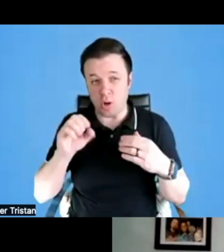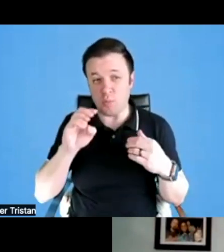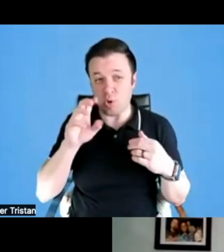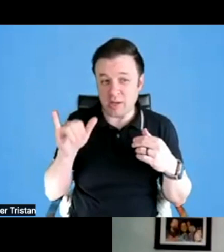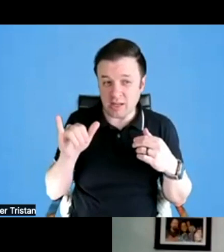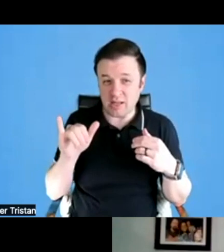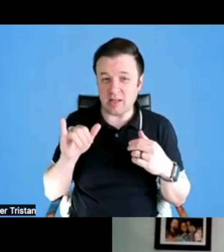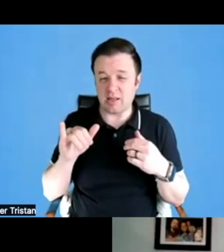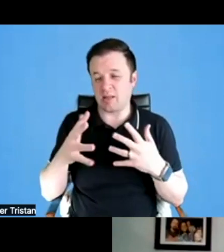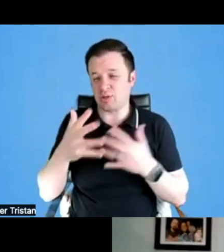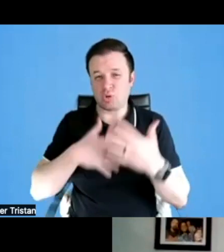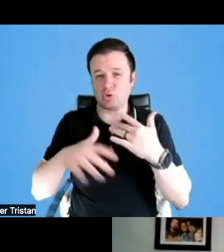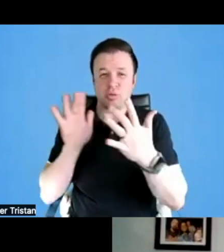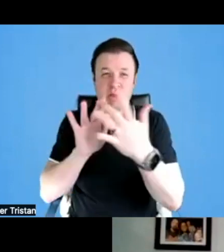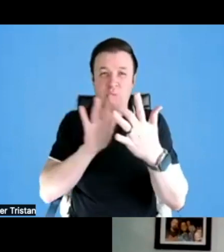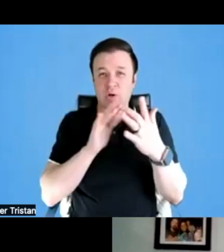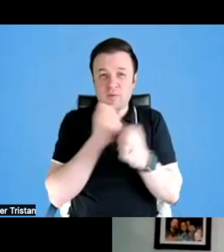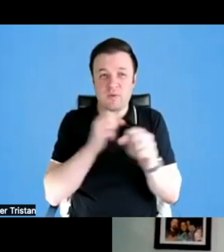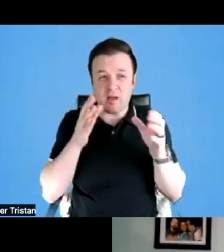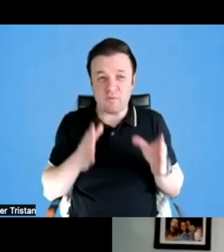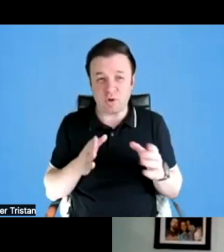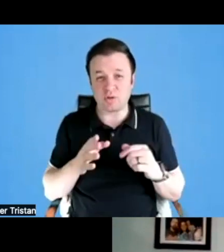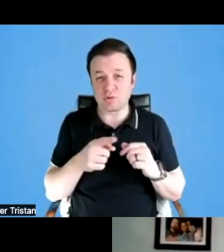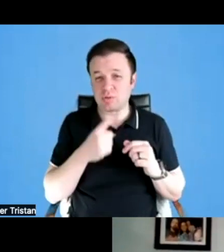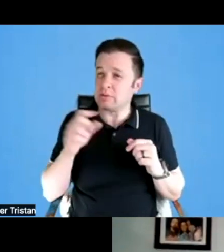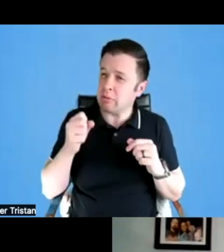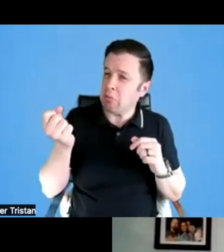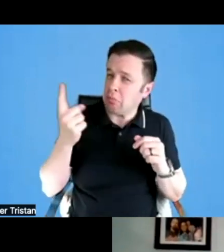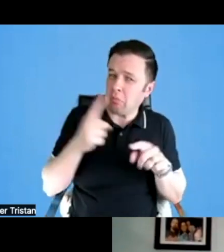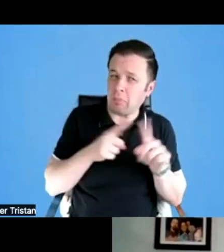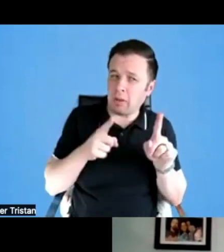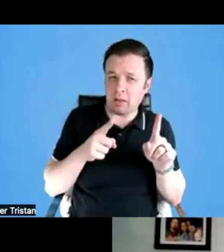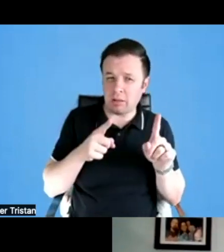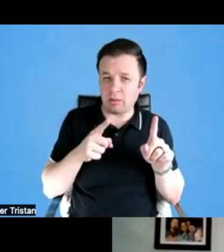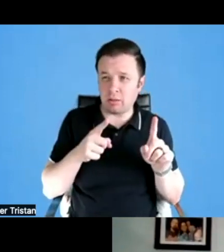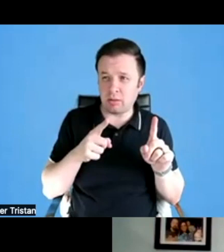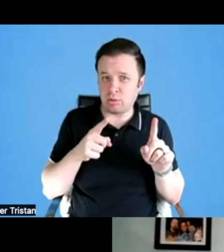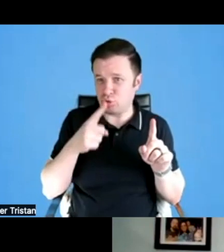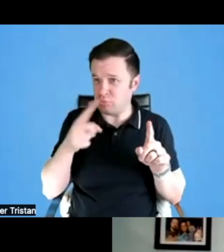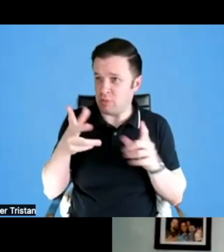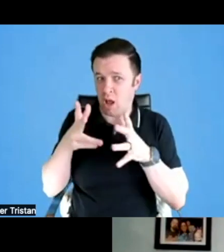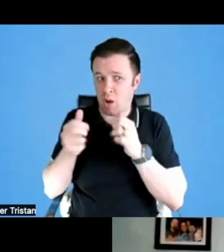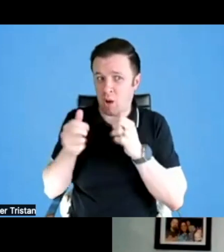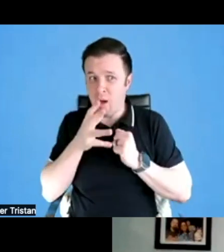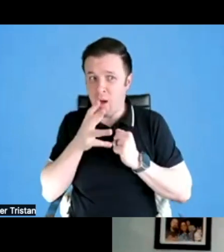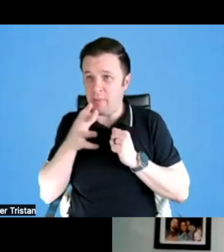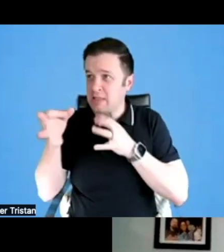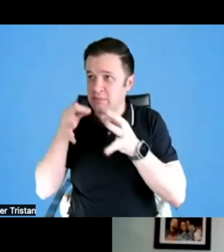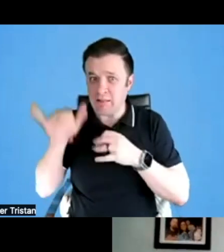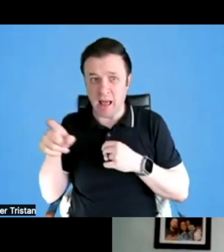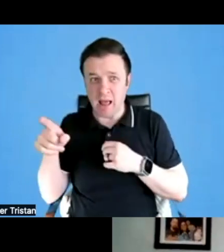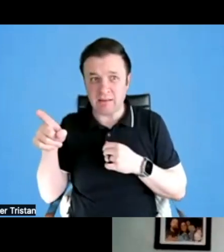network of survivors. So if she says, yeah, I get that, but would you talk to my mother? Would you explain that? Because she